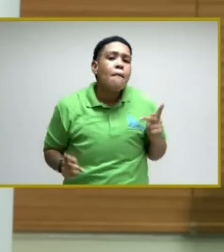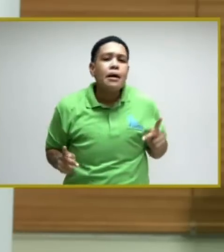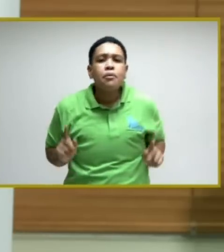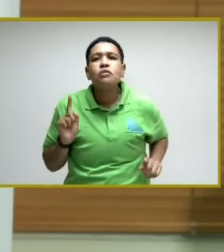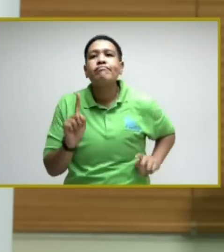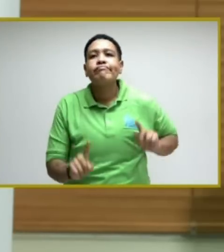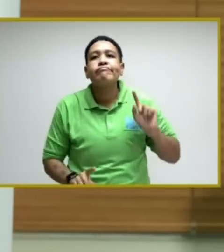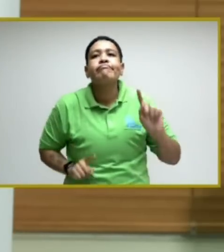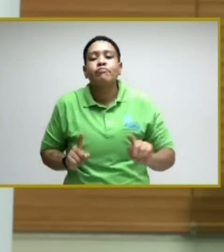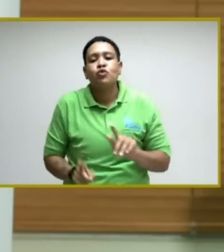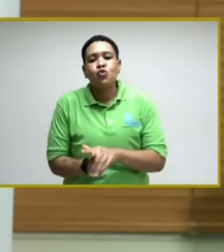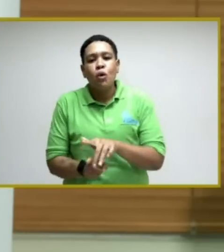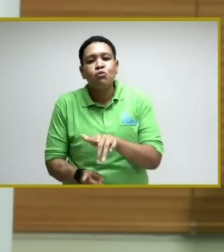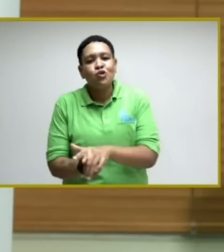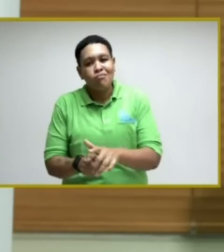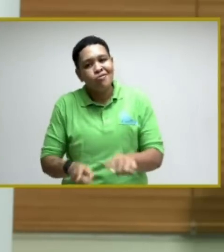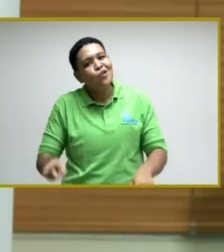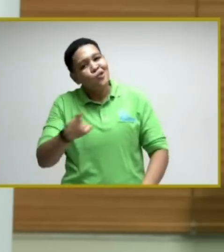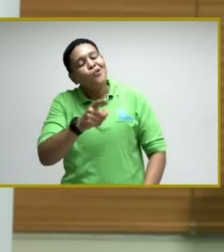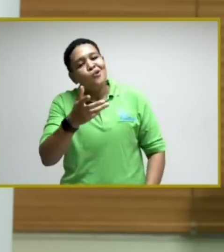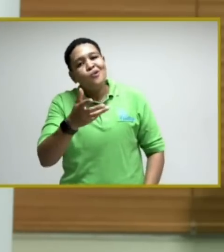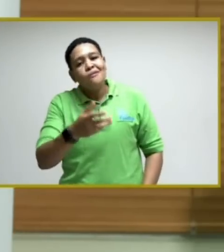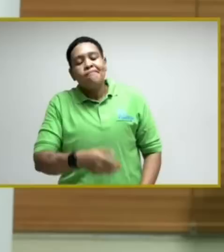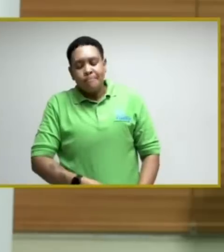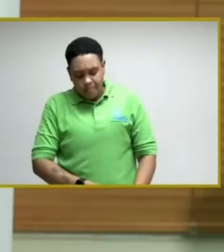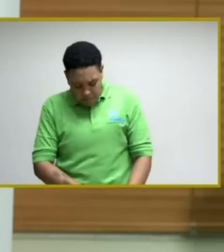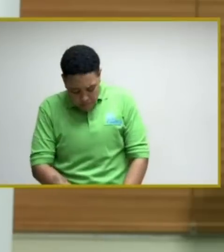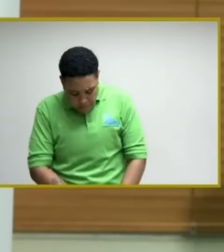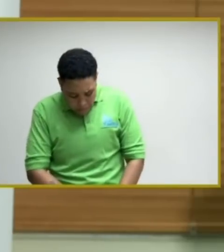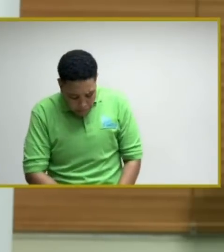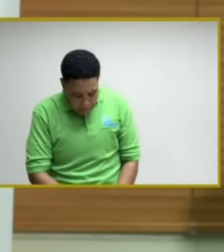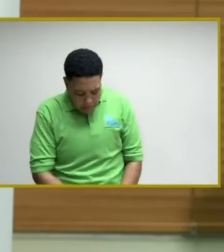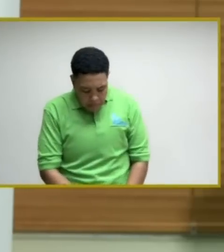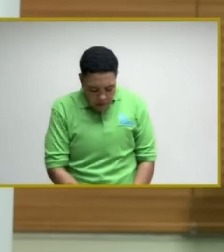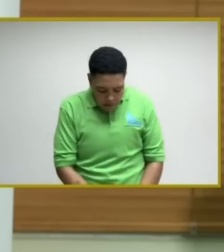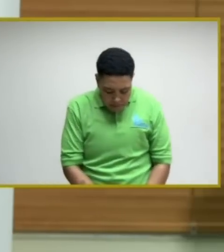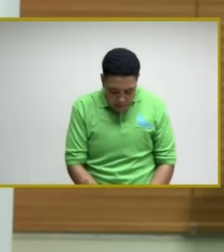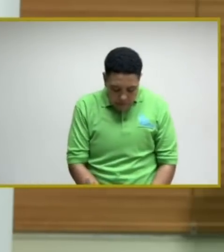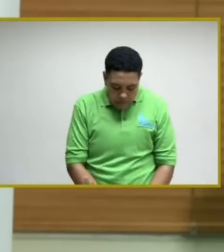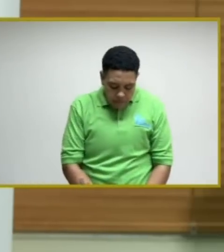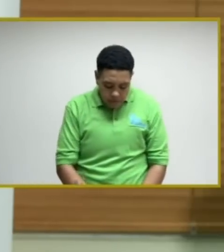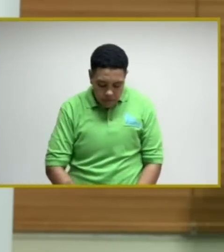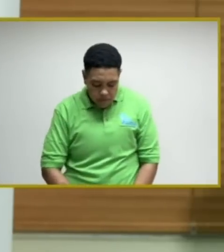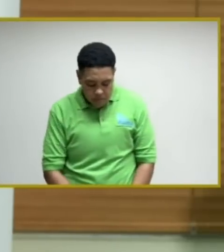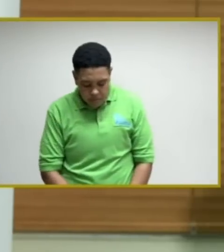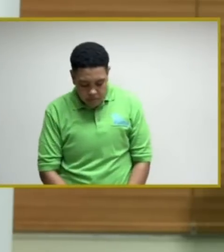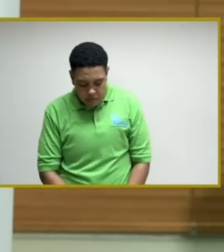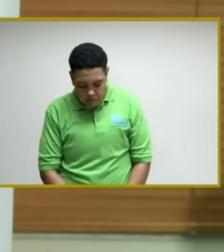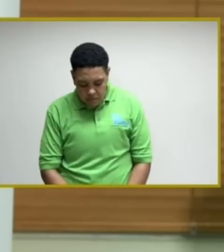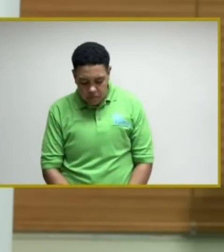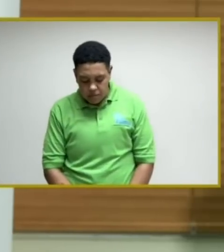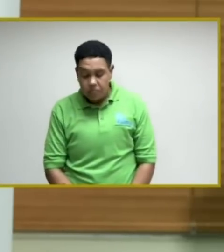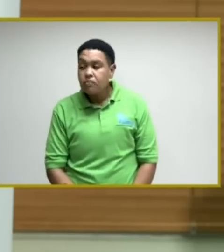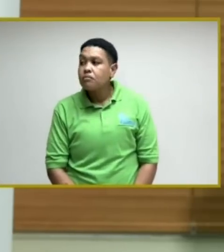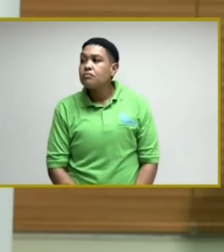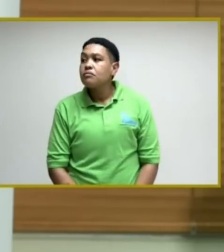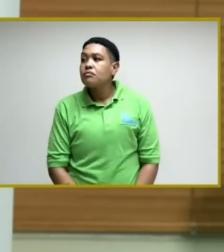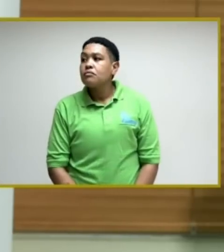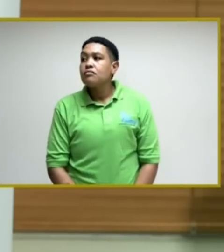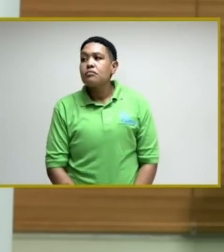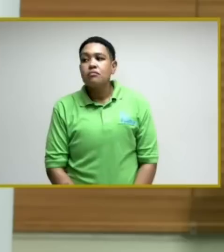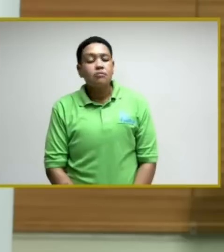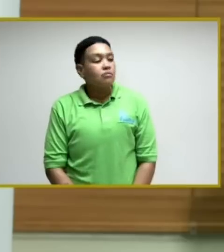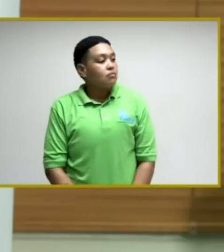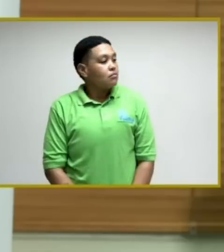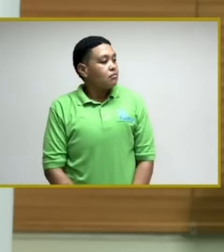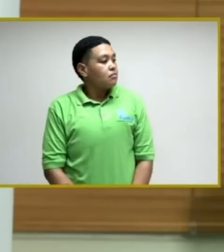Now, the September is going to change fairly significantly in terms of the percentage